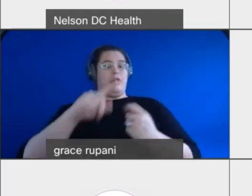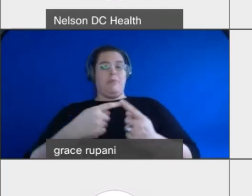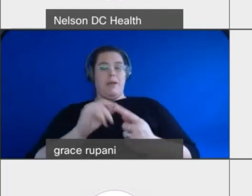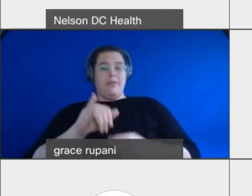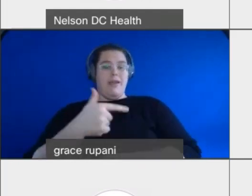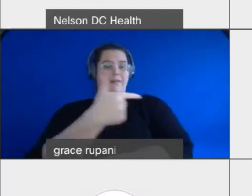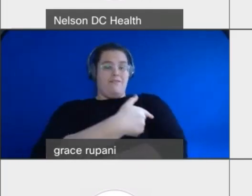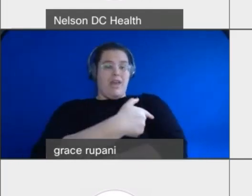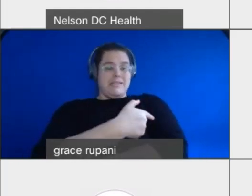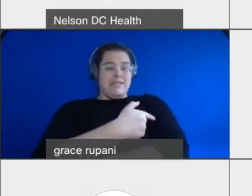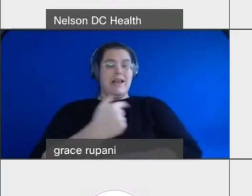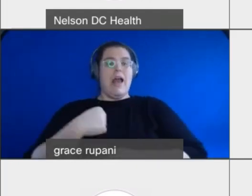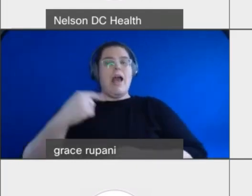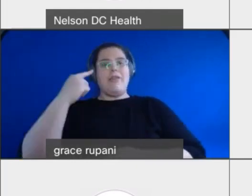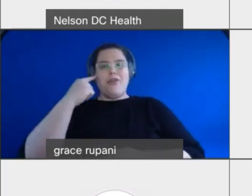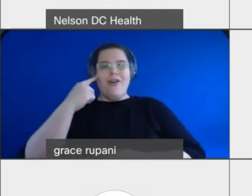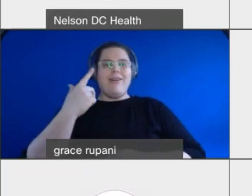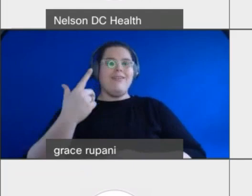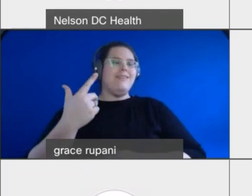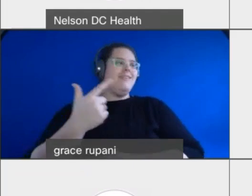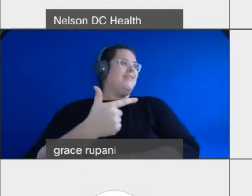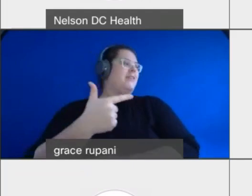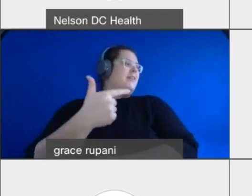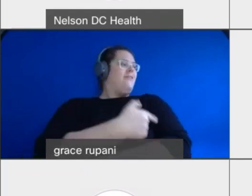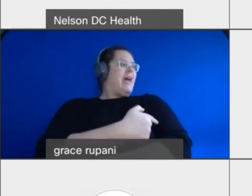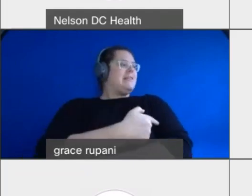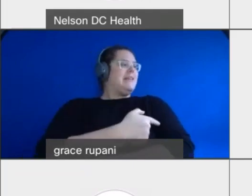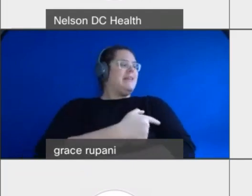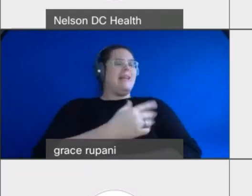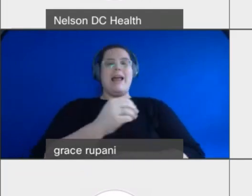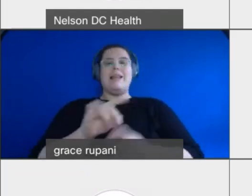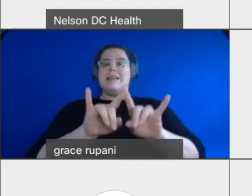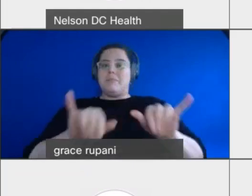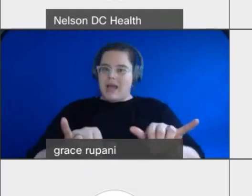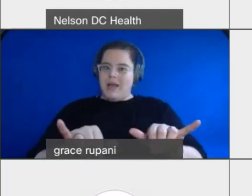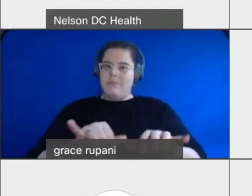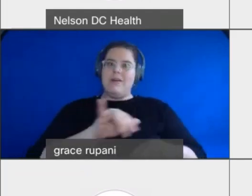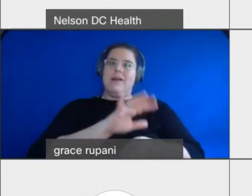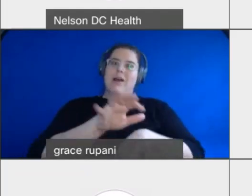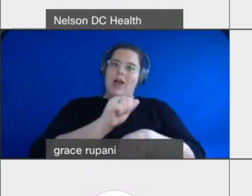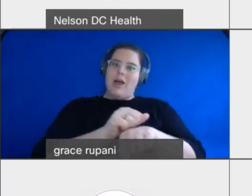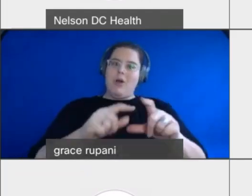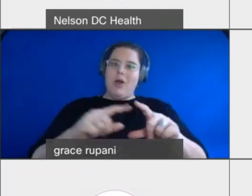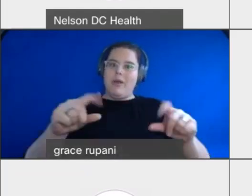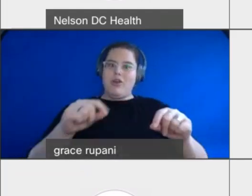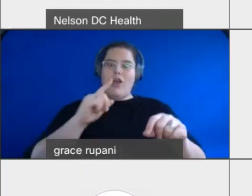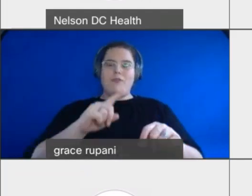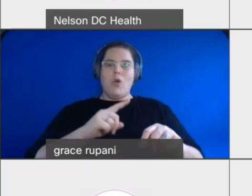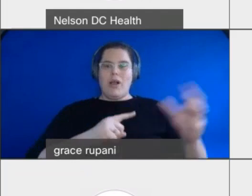a person getting a vaccine and at the same time an appointment card to return for the second dose. And